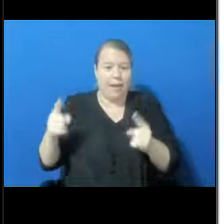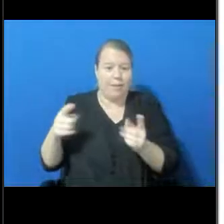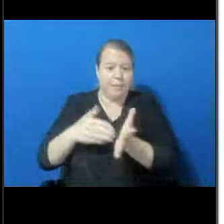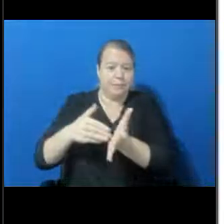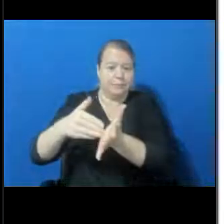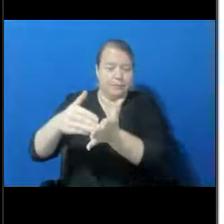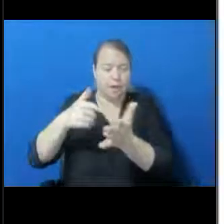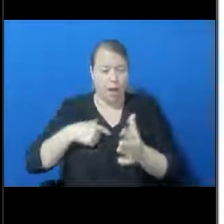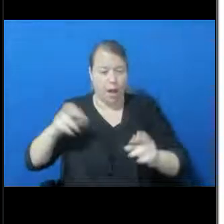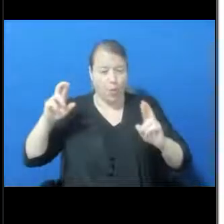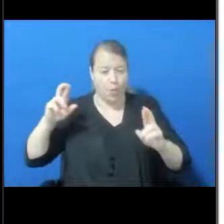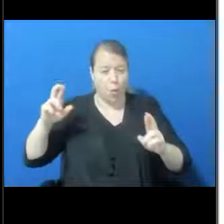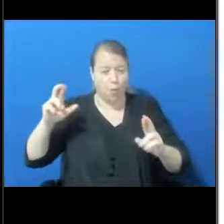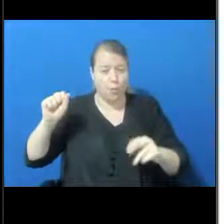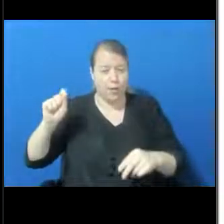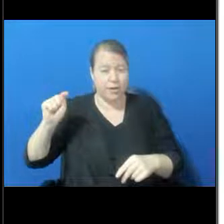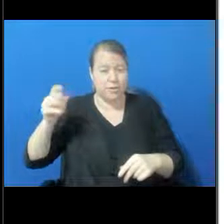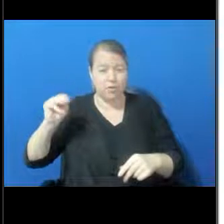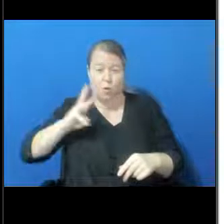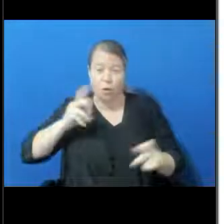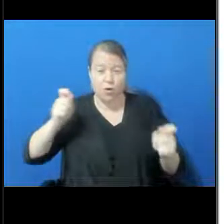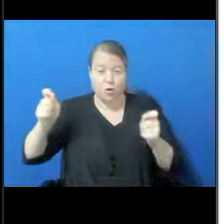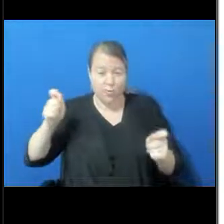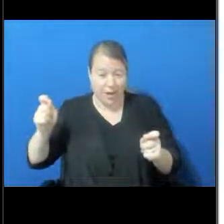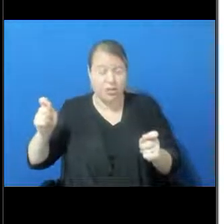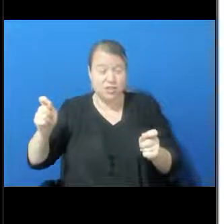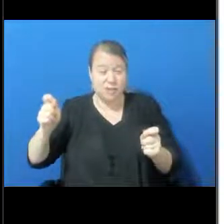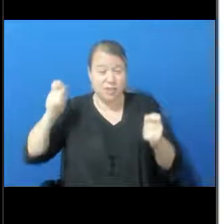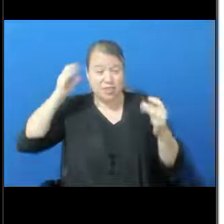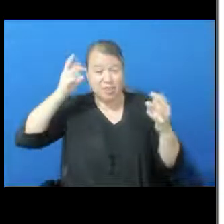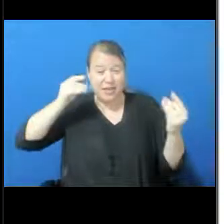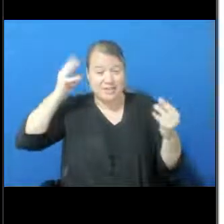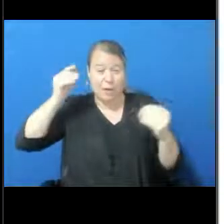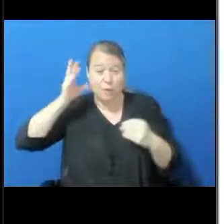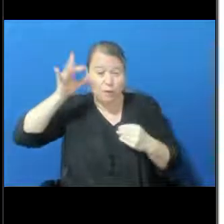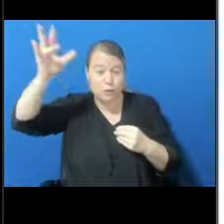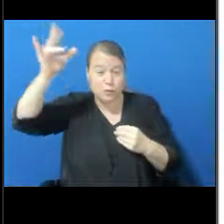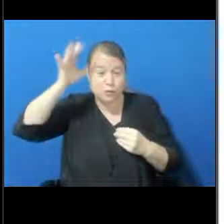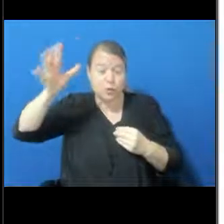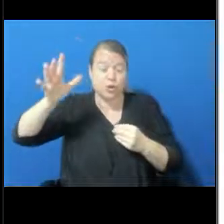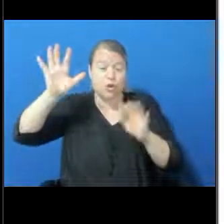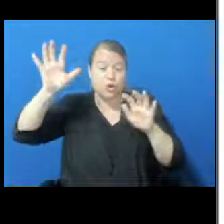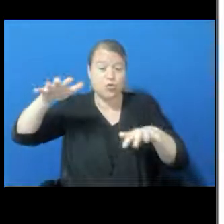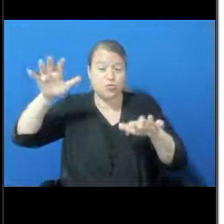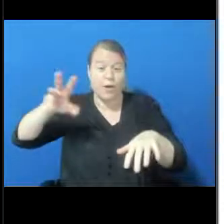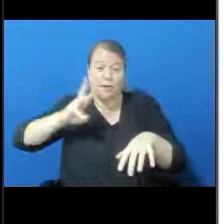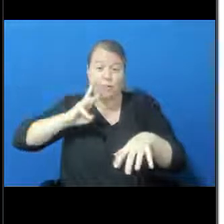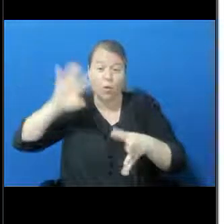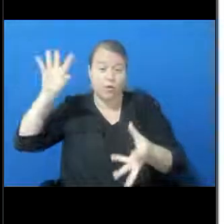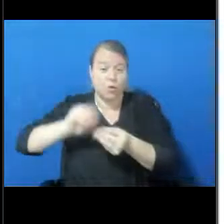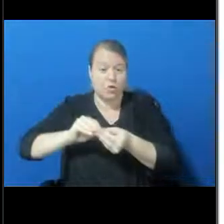management encompasses future potential rainfall totals and is not based on few